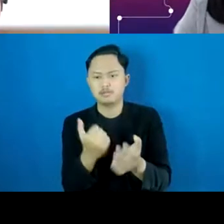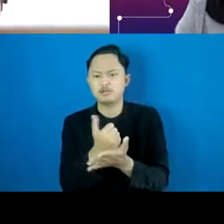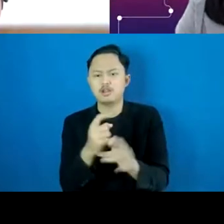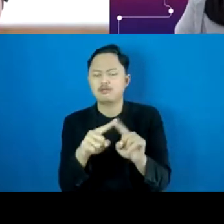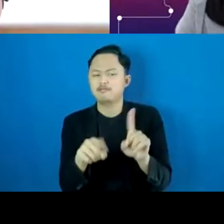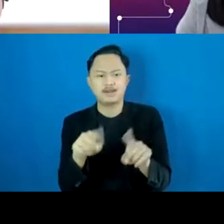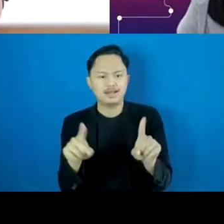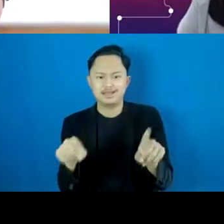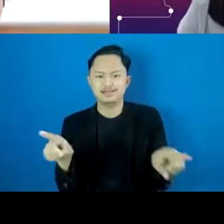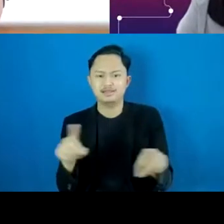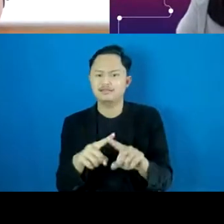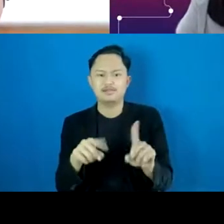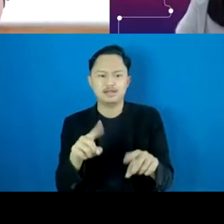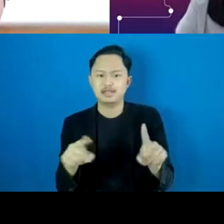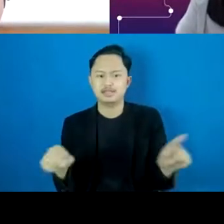also.